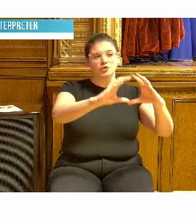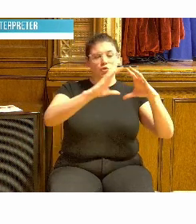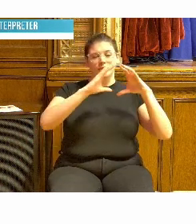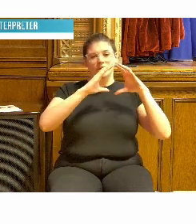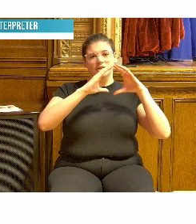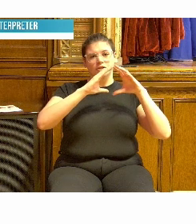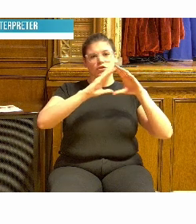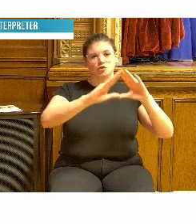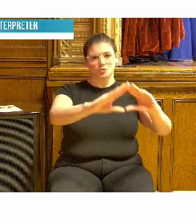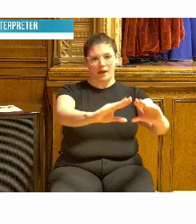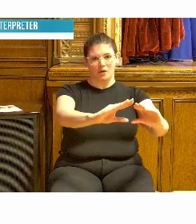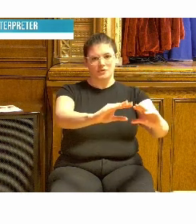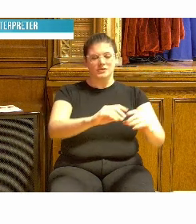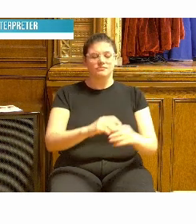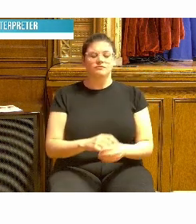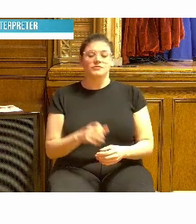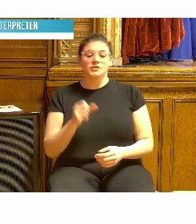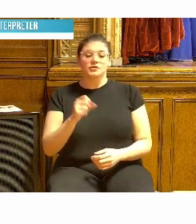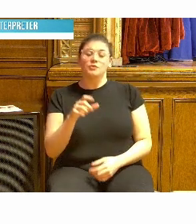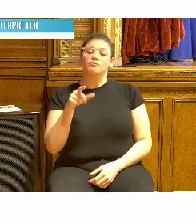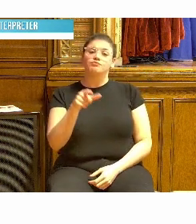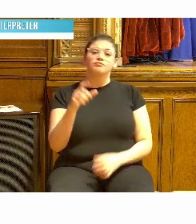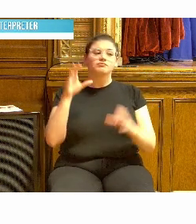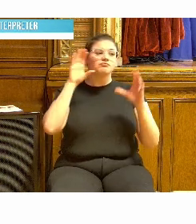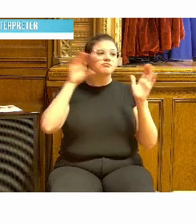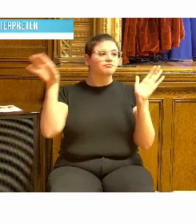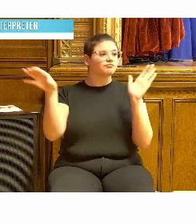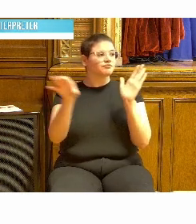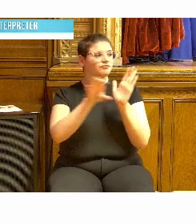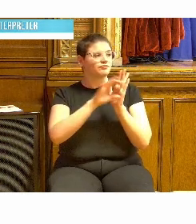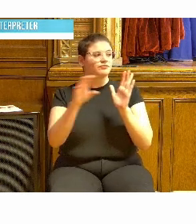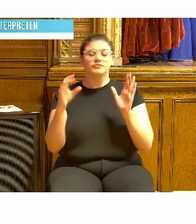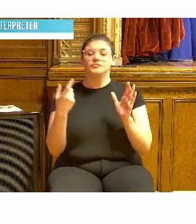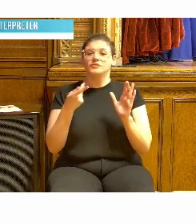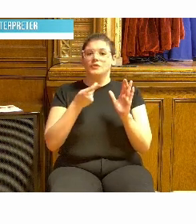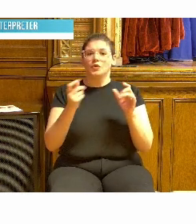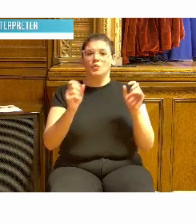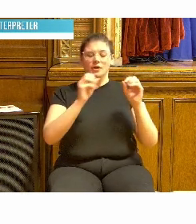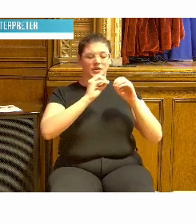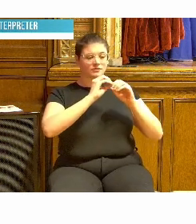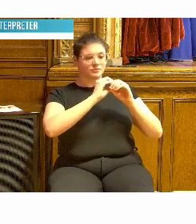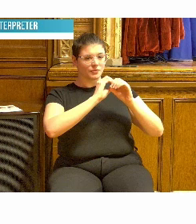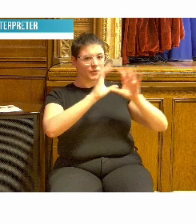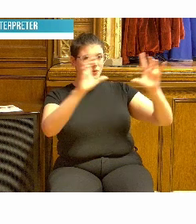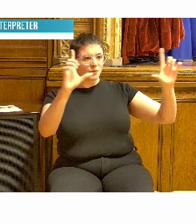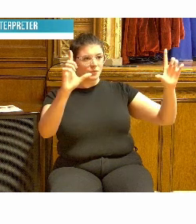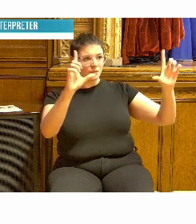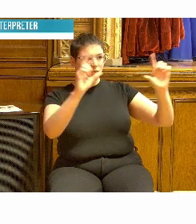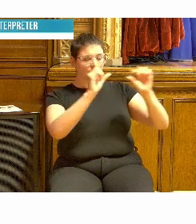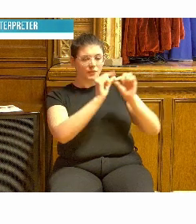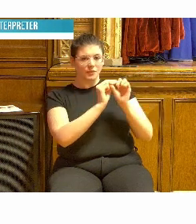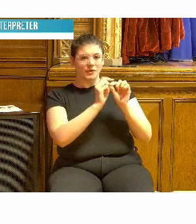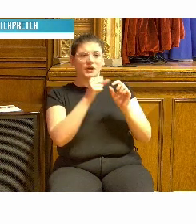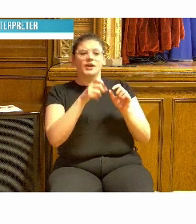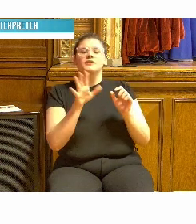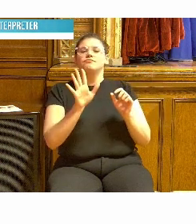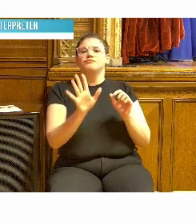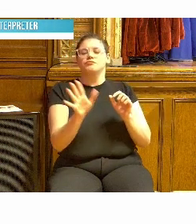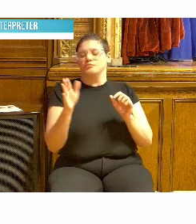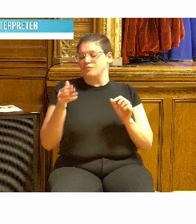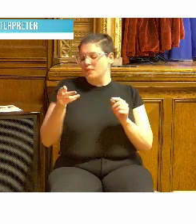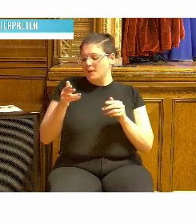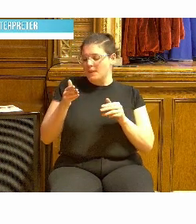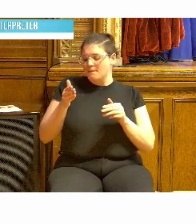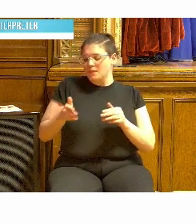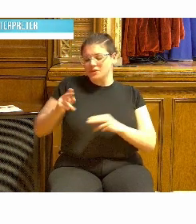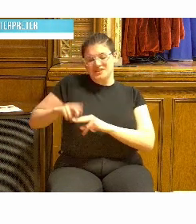short series of connected images and invite you to share with your neighbor what you notice, wonder, or can infer about these images.